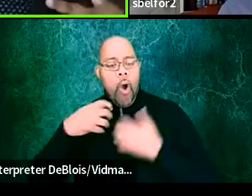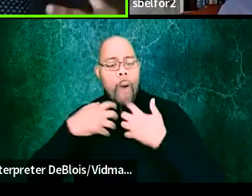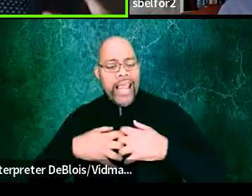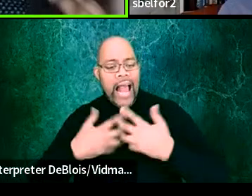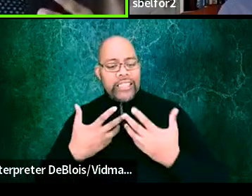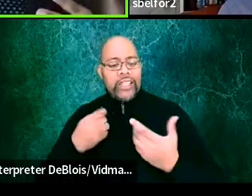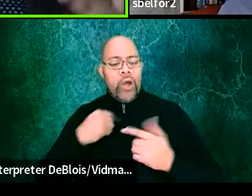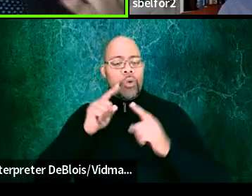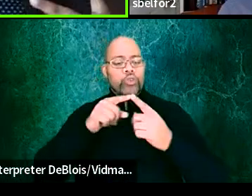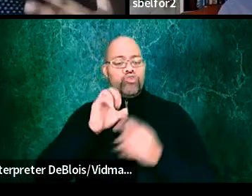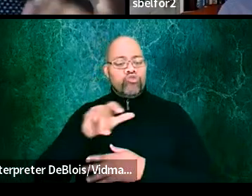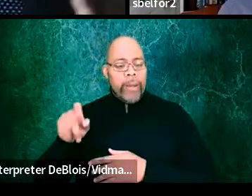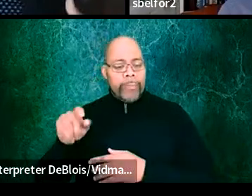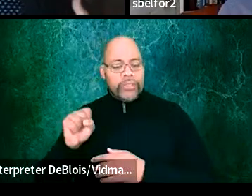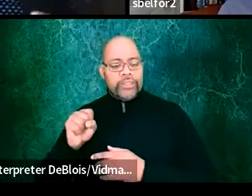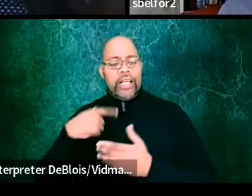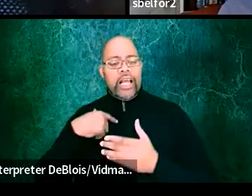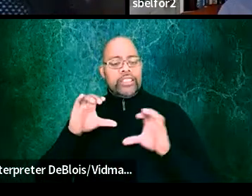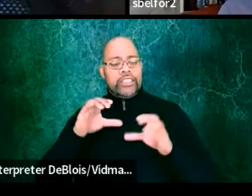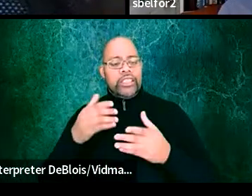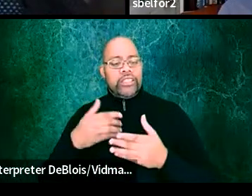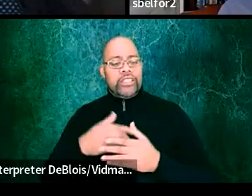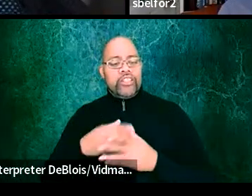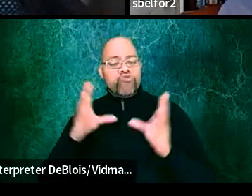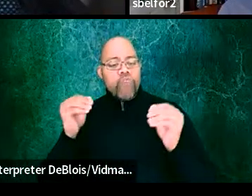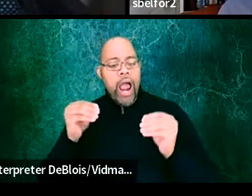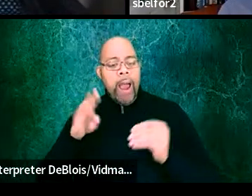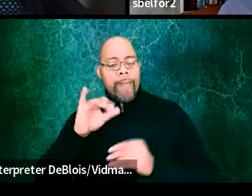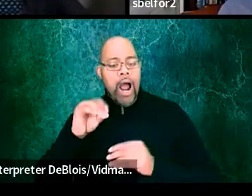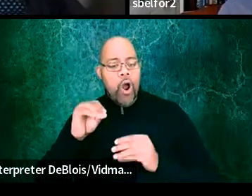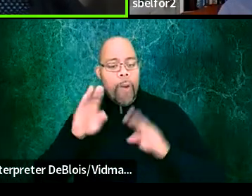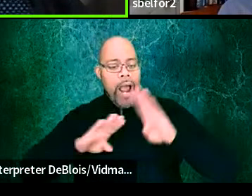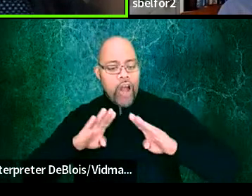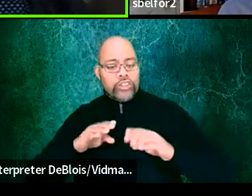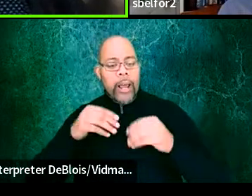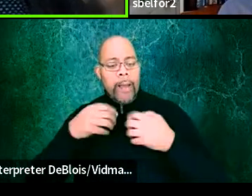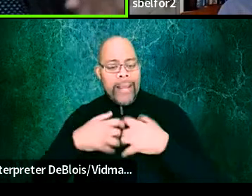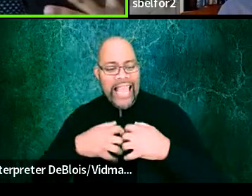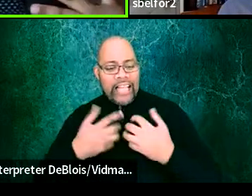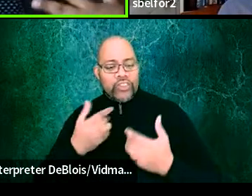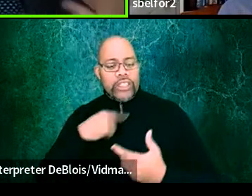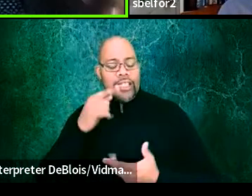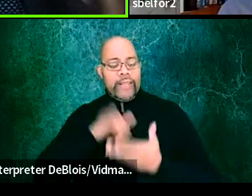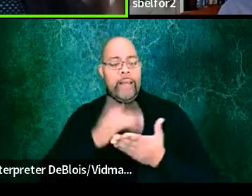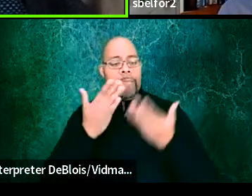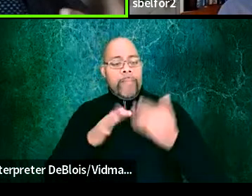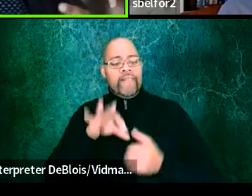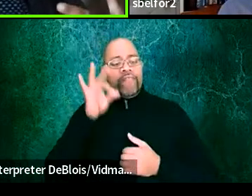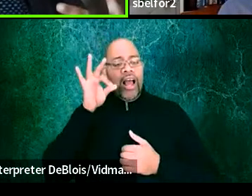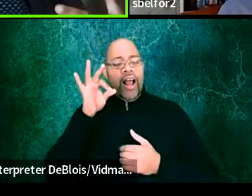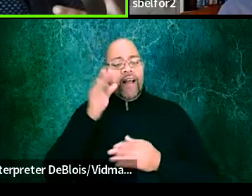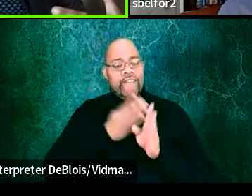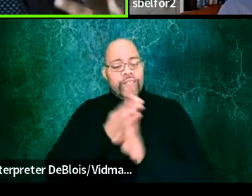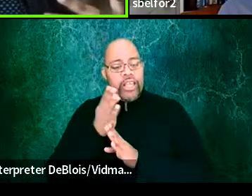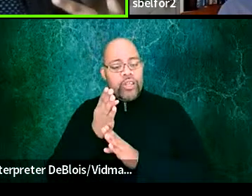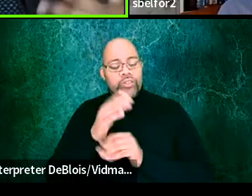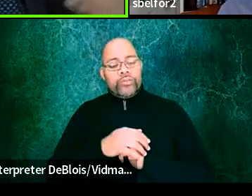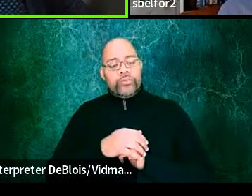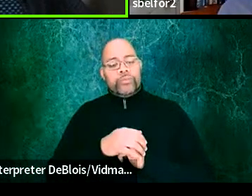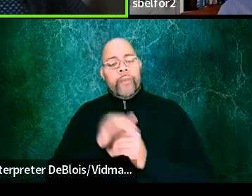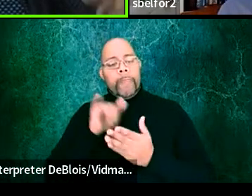I went to Scripps, and then I did crab biomechanics. So I would say maybe find a field